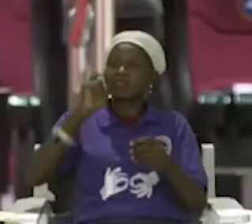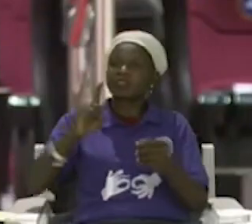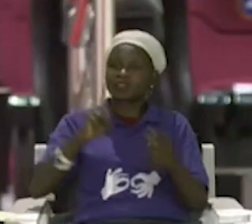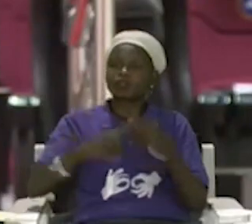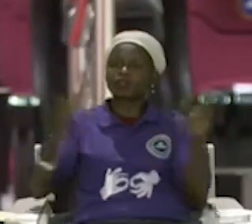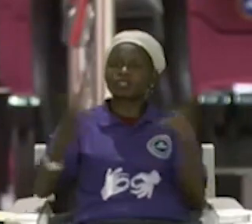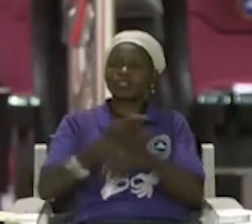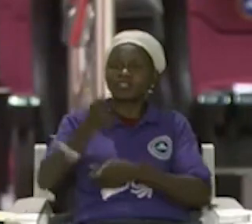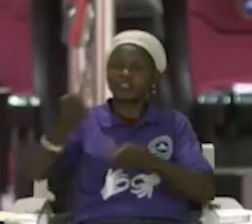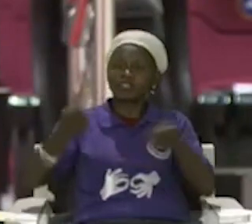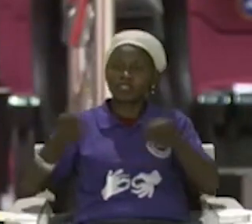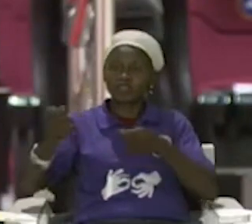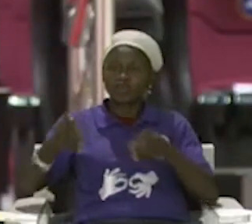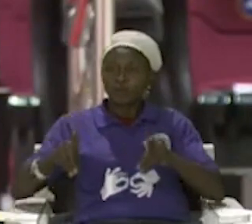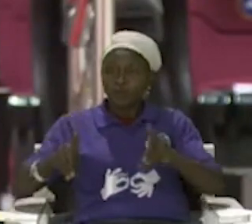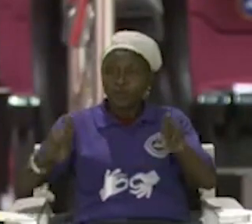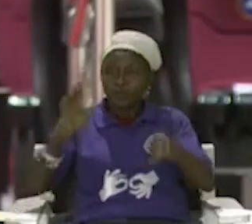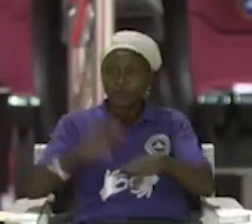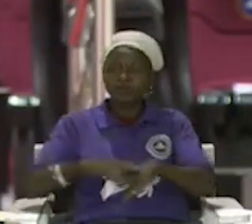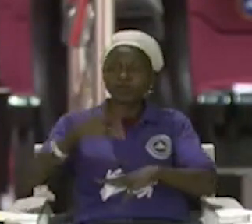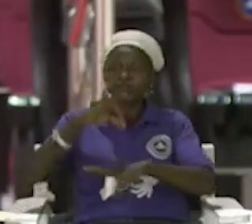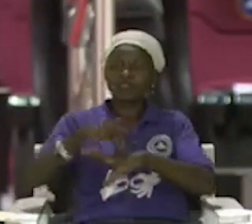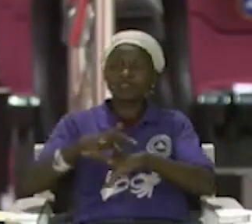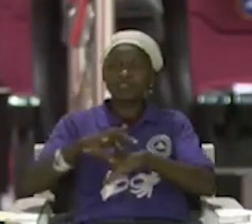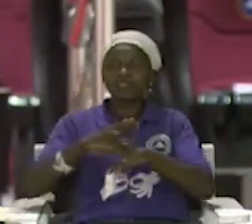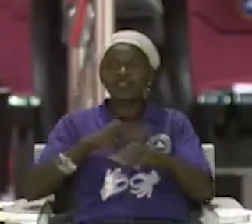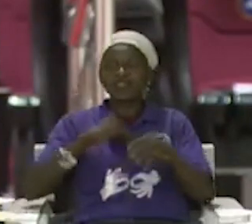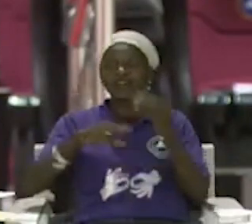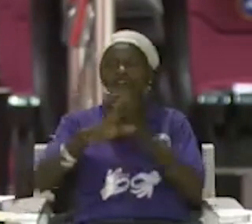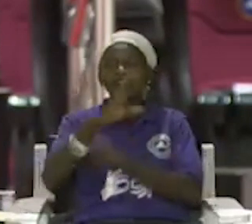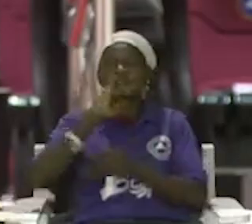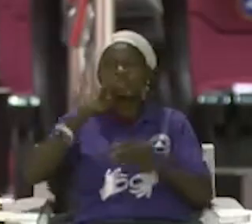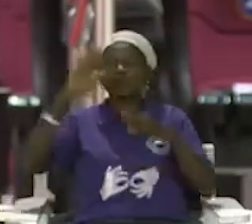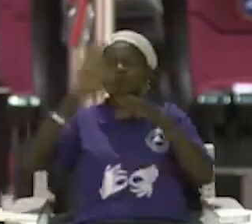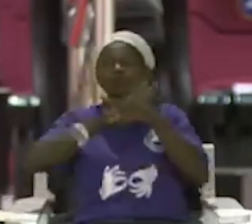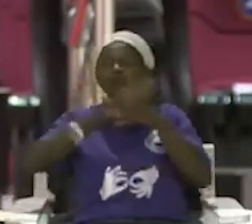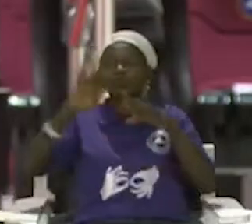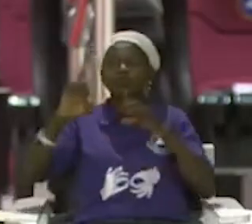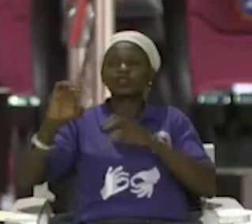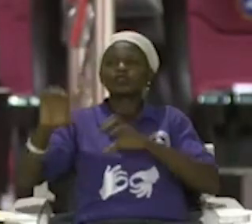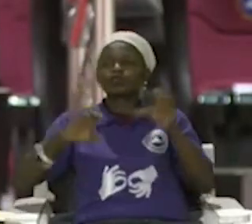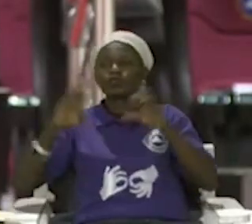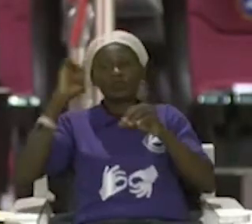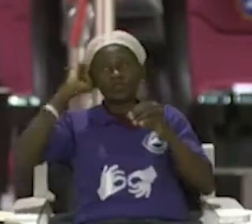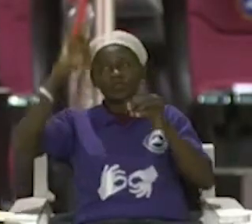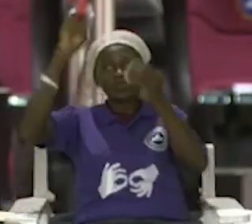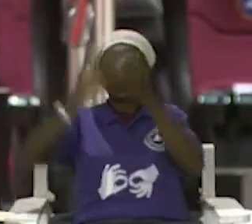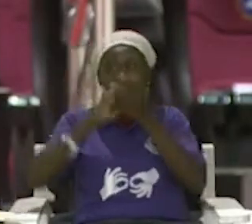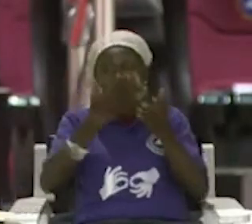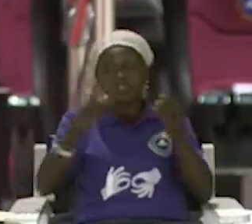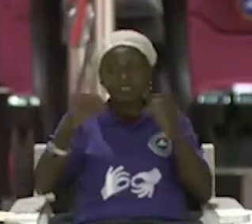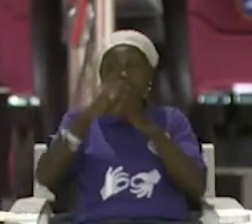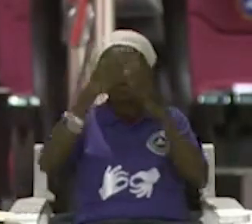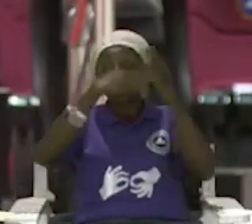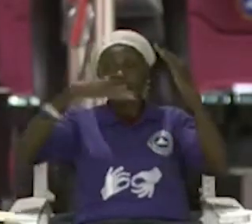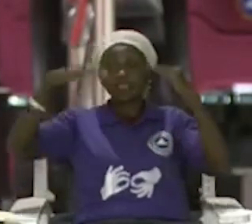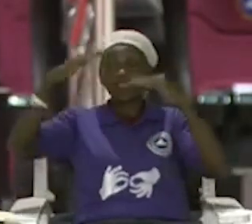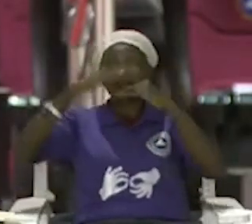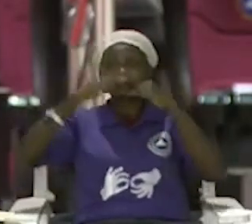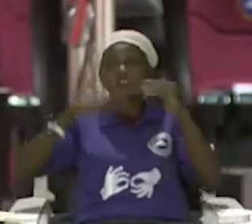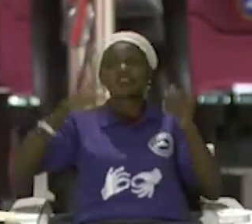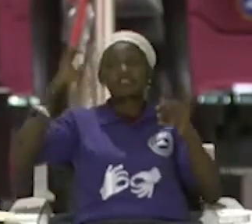charge while here on earth. And God is busy doing his own things in heaven, and he